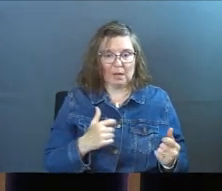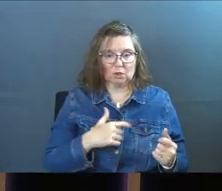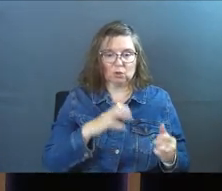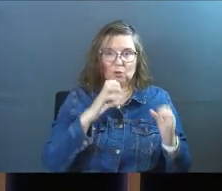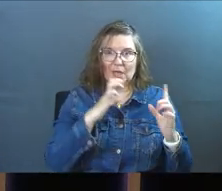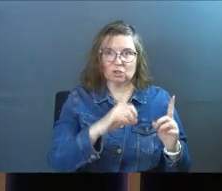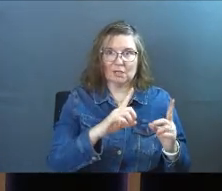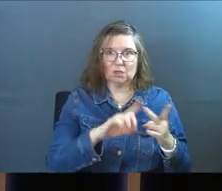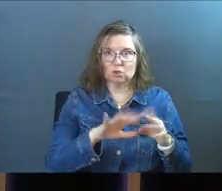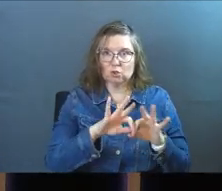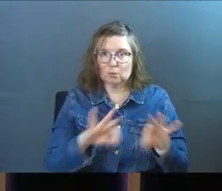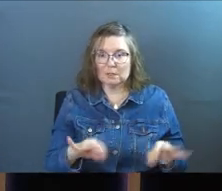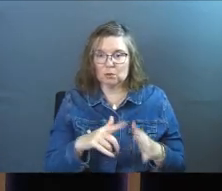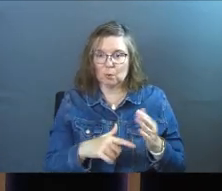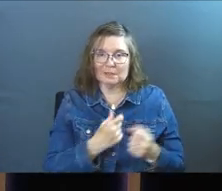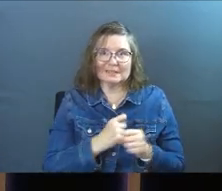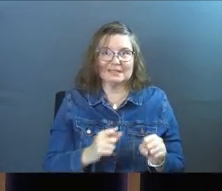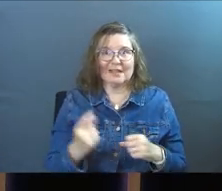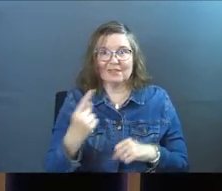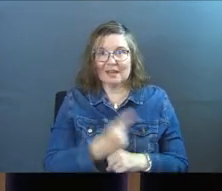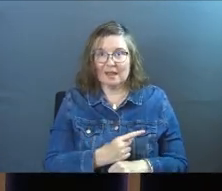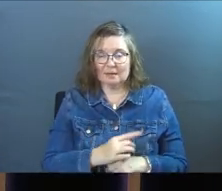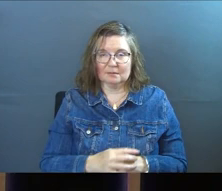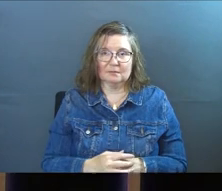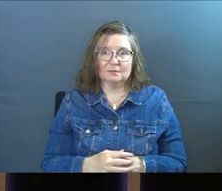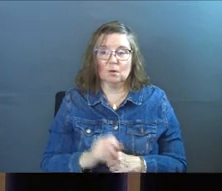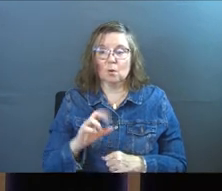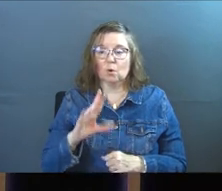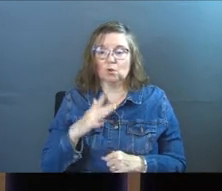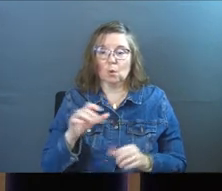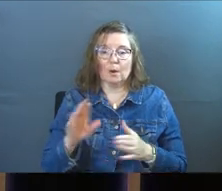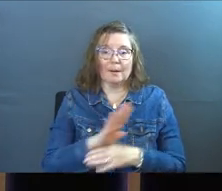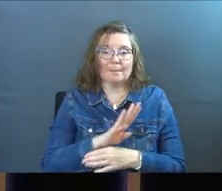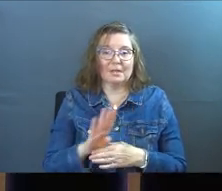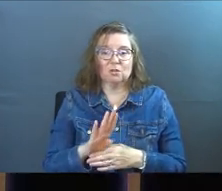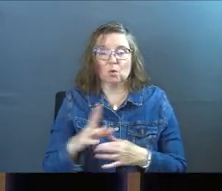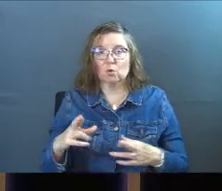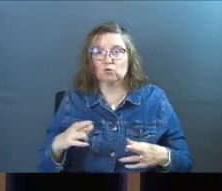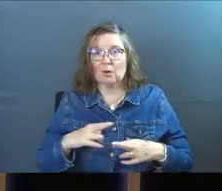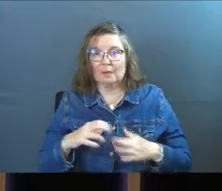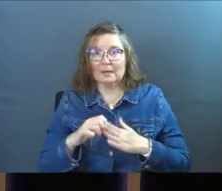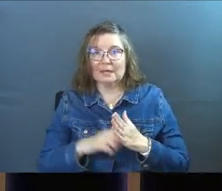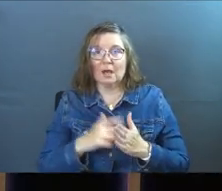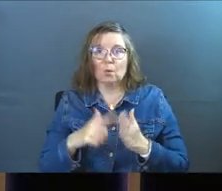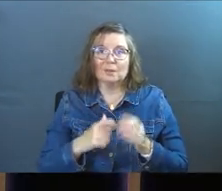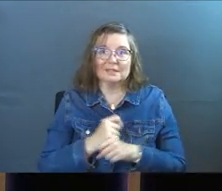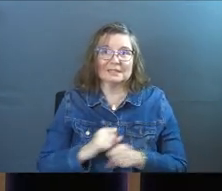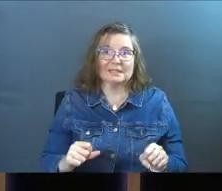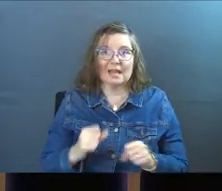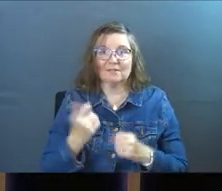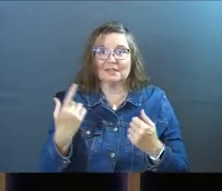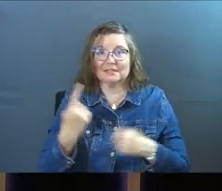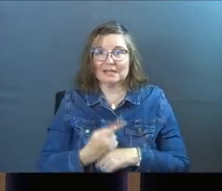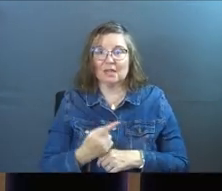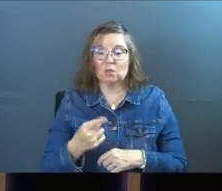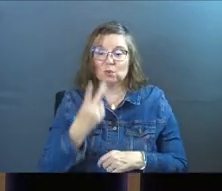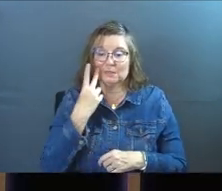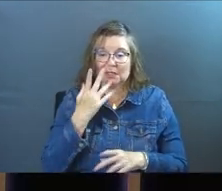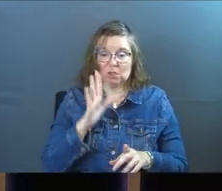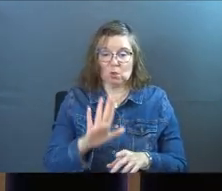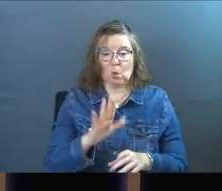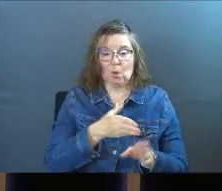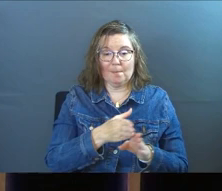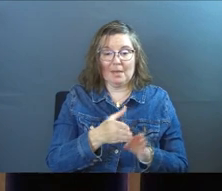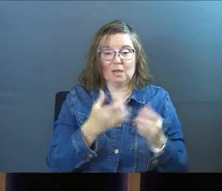your education and your degree is what's going to save the day. Or your business or your retirement account is what's going to save the day. You see